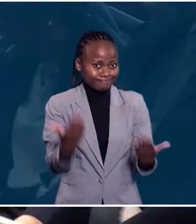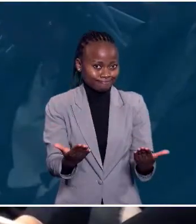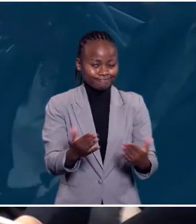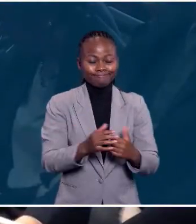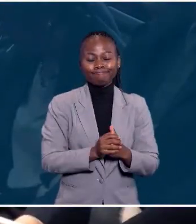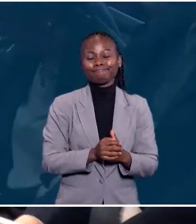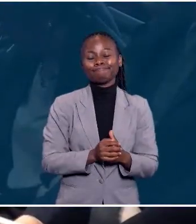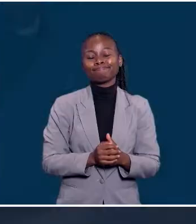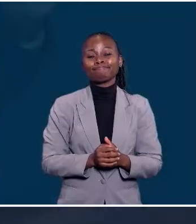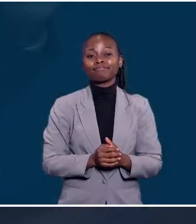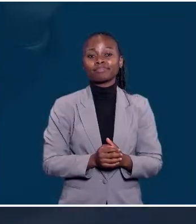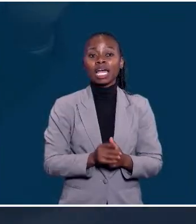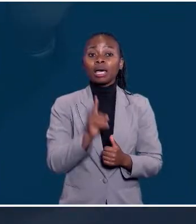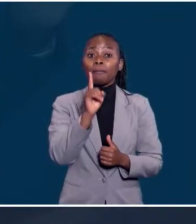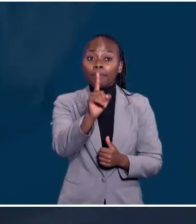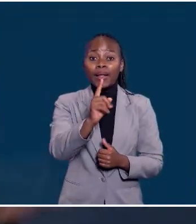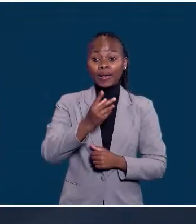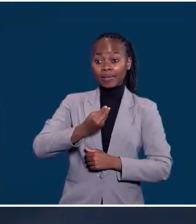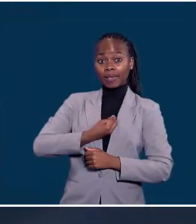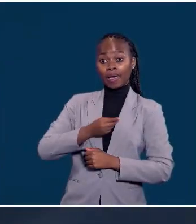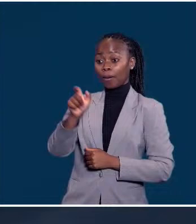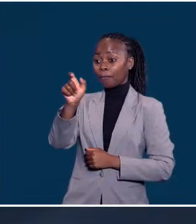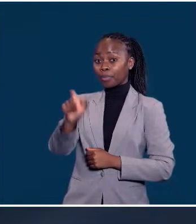Yanni, thank you very much for that